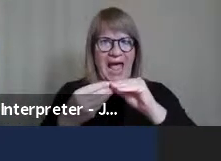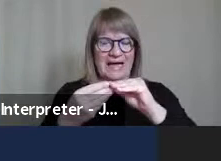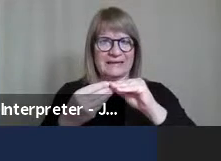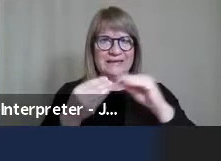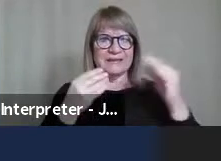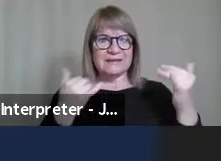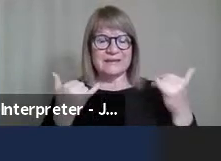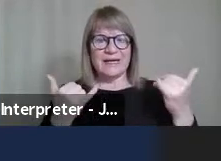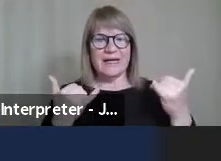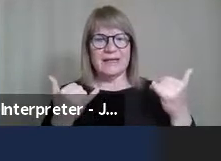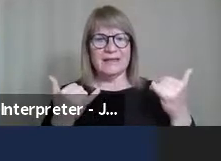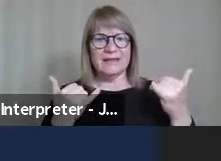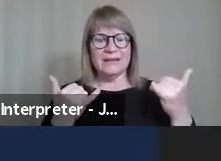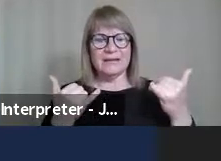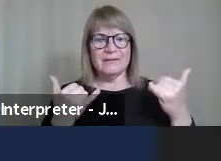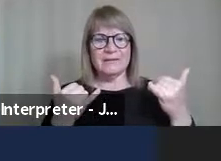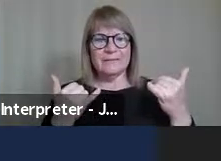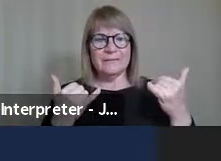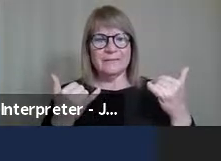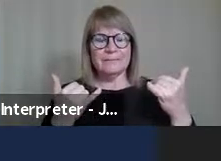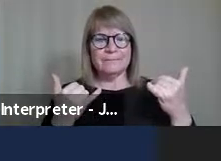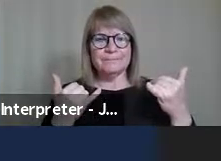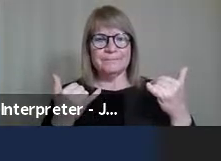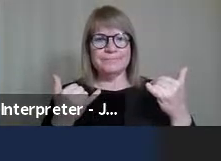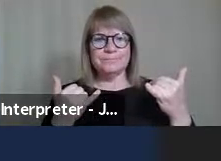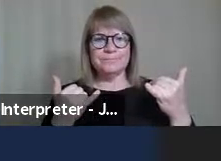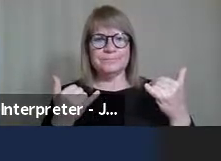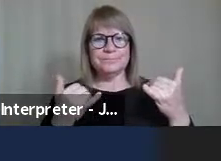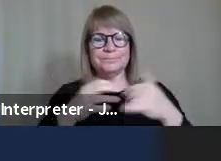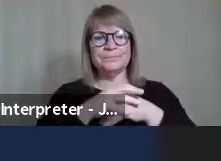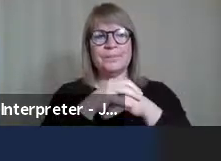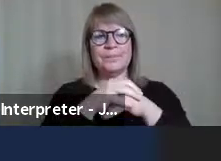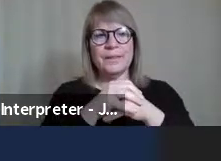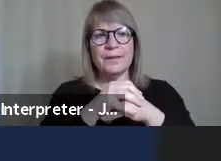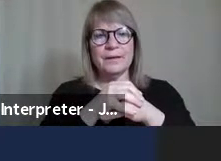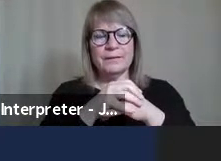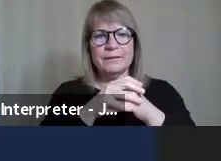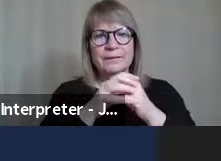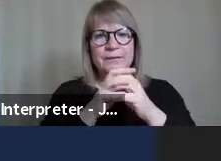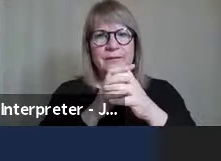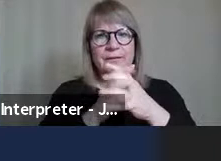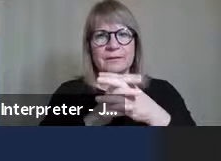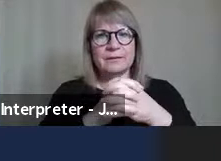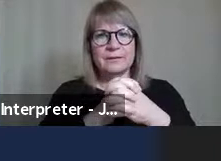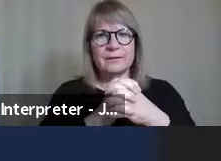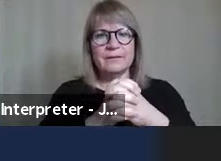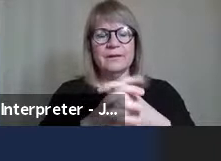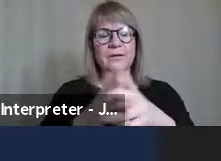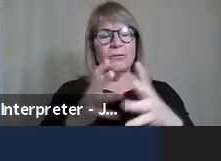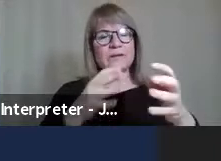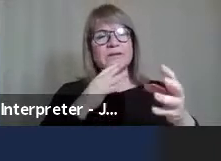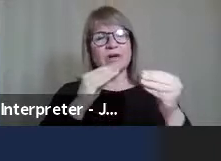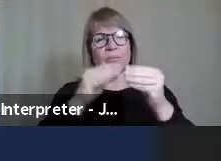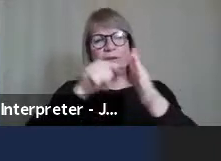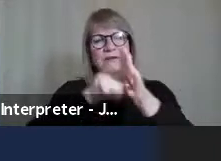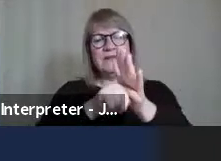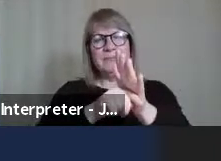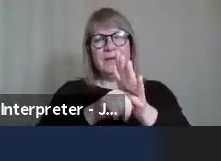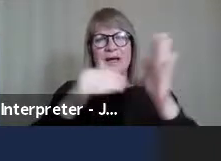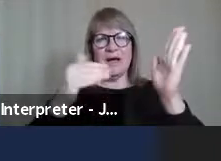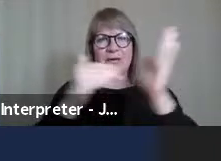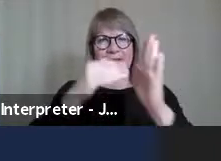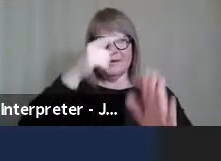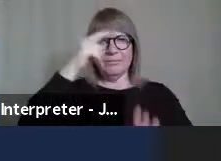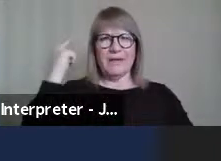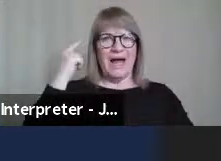today is that we want to suggest and talk more about how anti-blackness has a historical relationship to